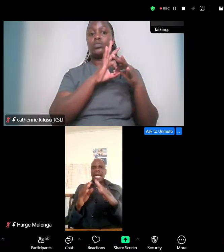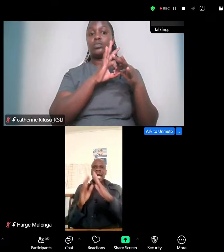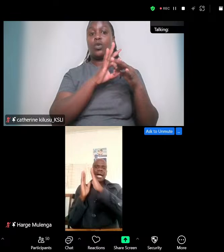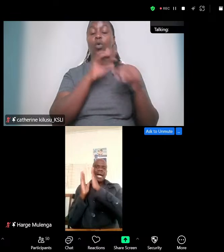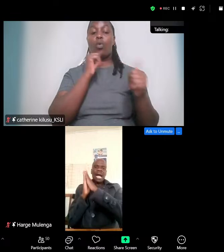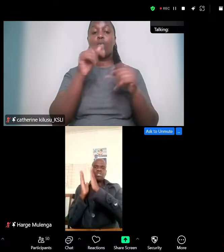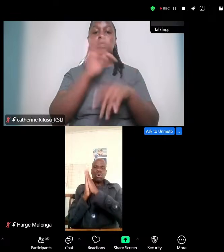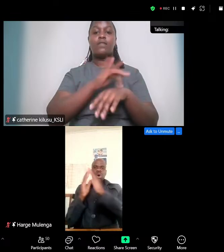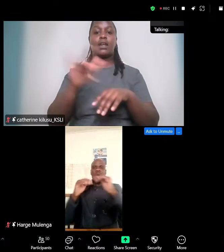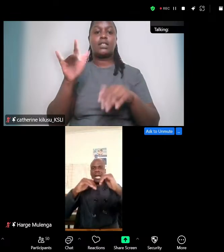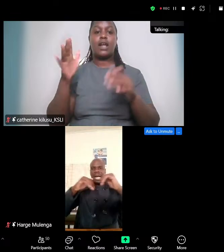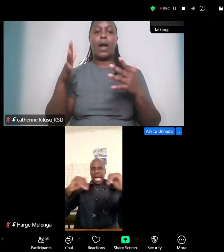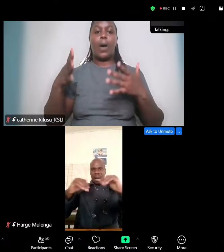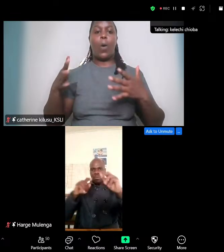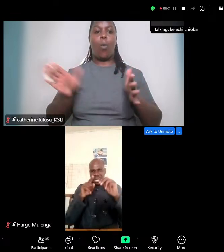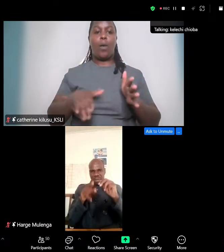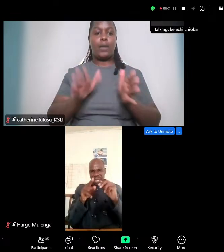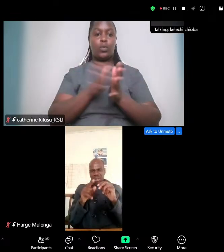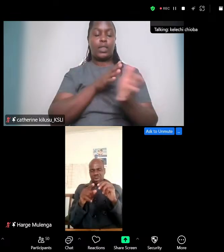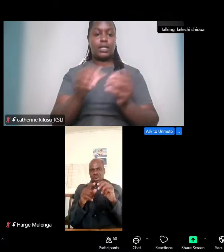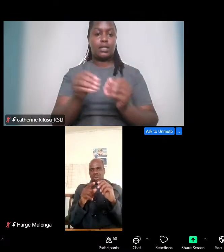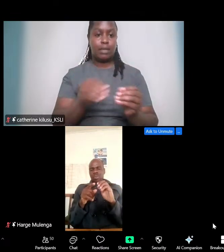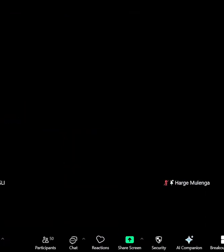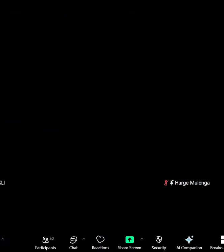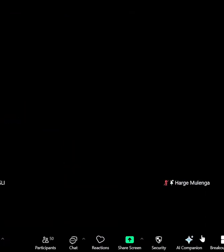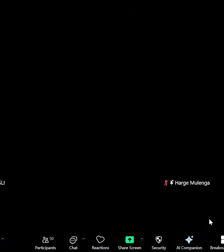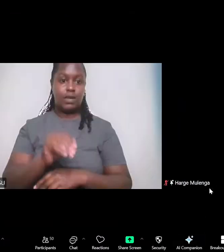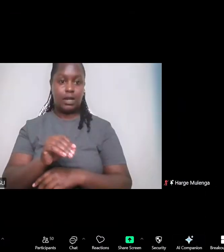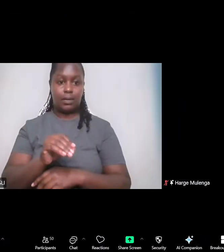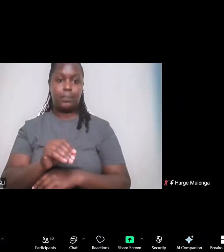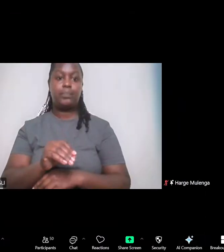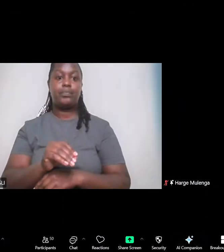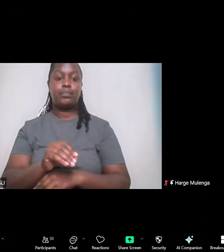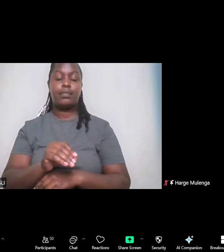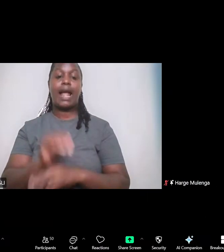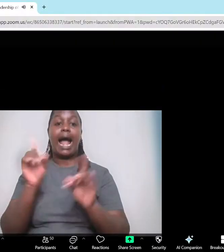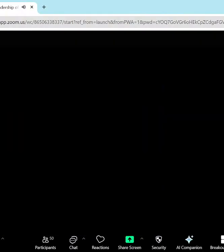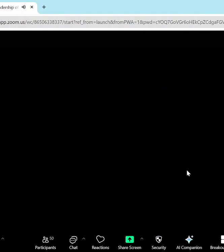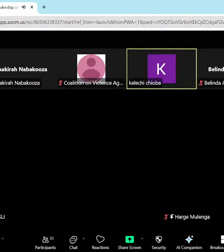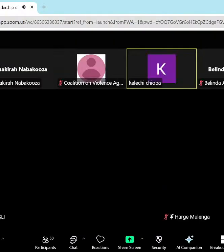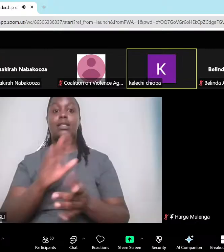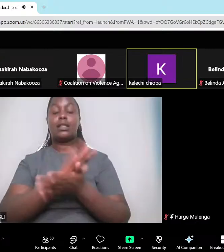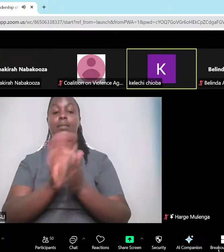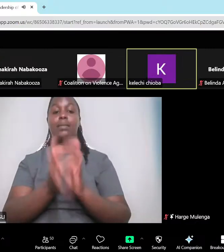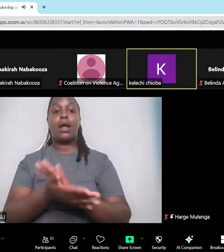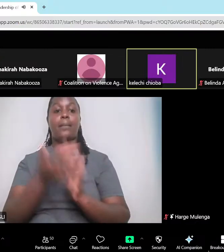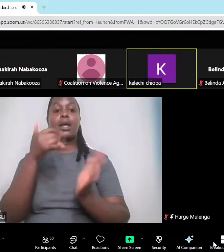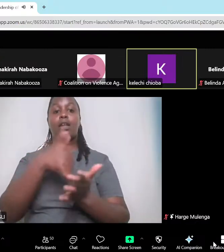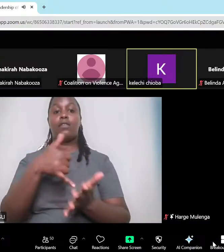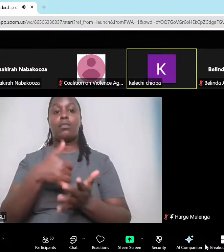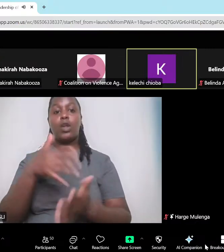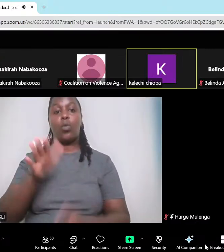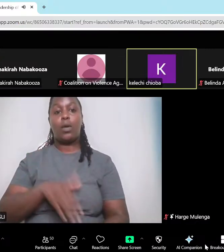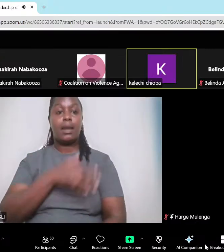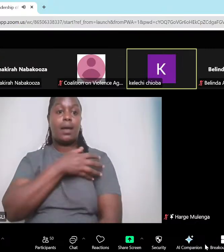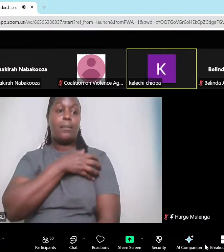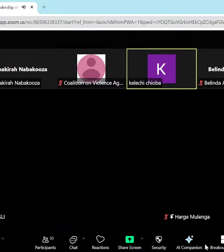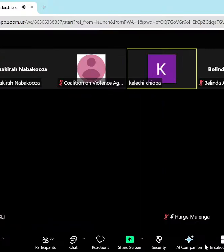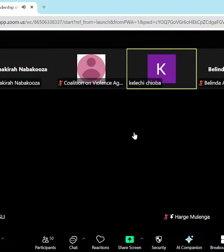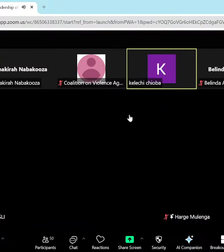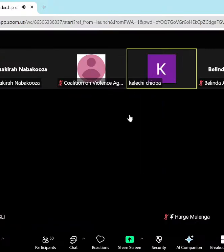in Africa that impact on them getting involved in women empowerment in the